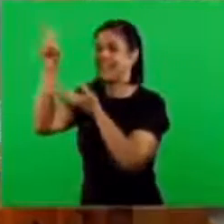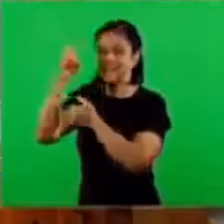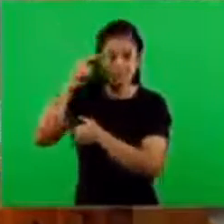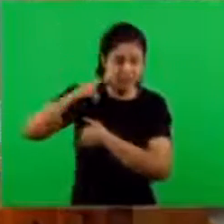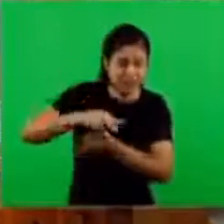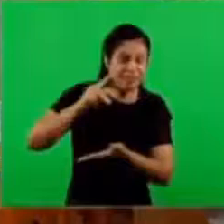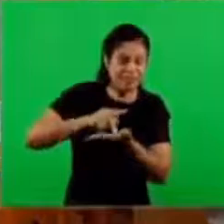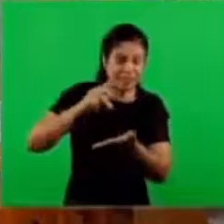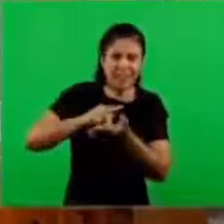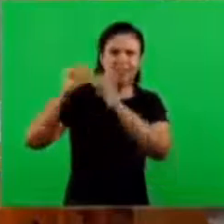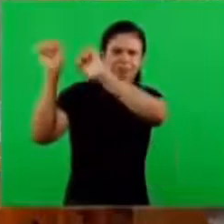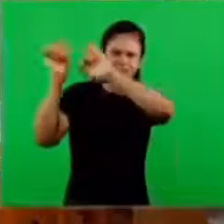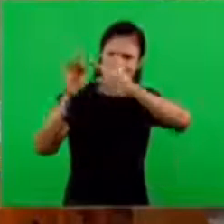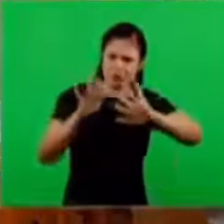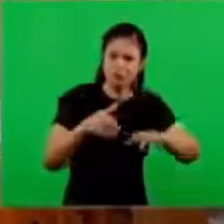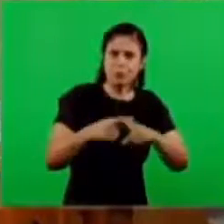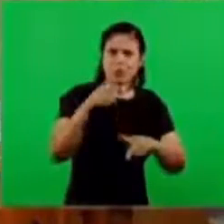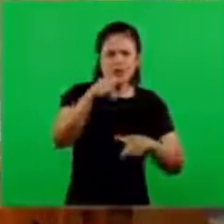the benefit of the Lord